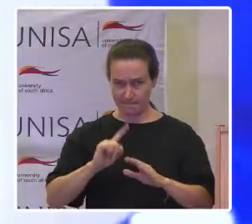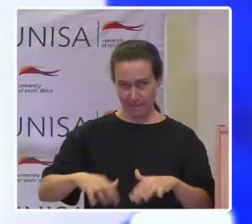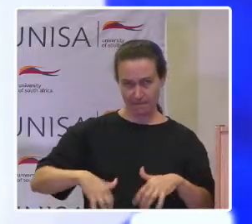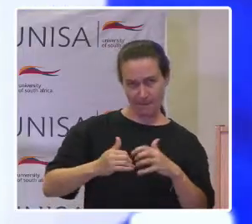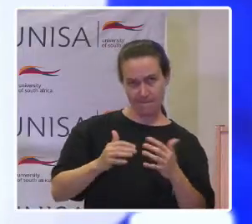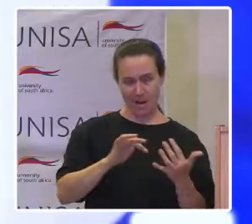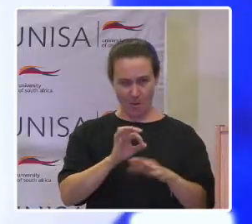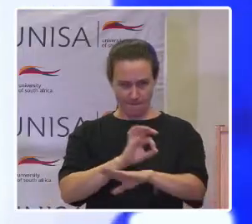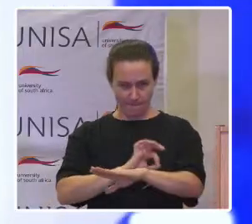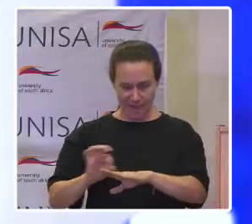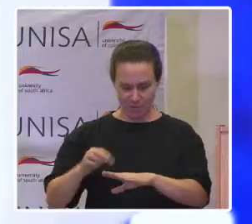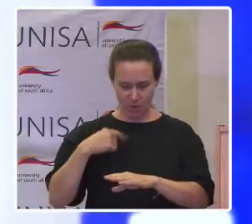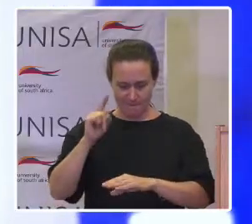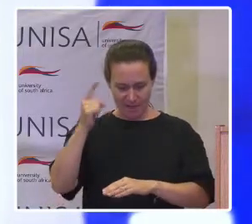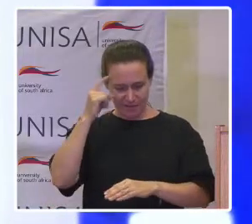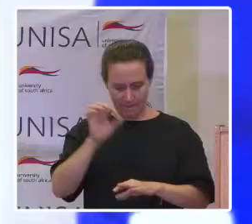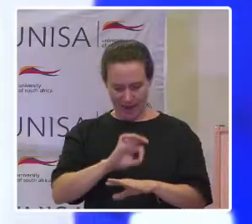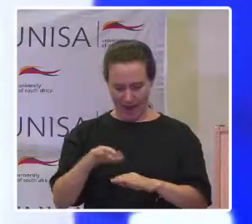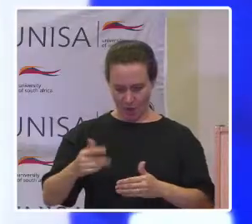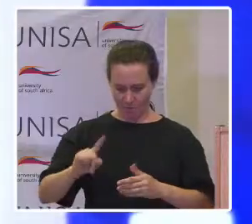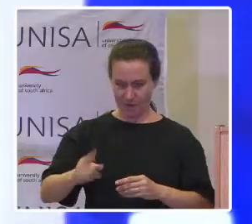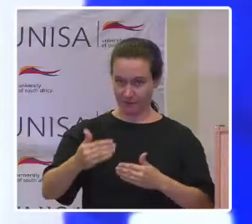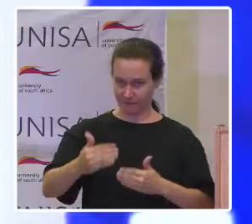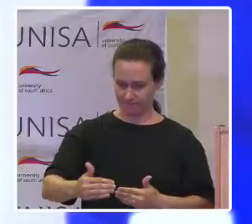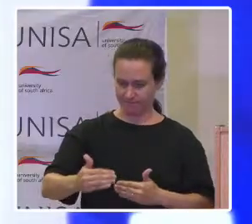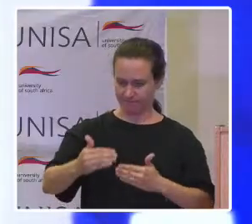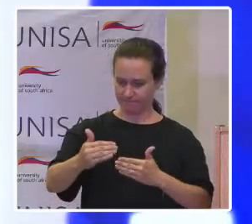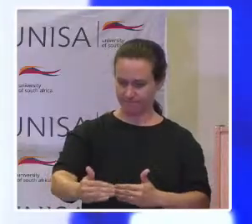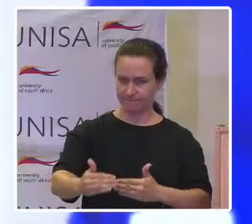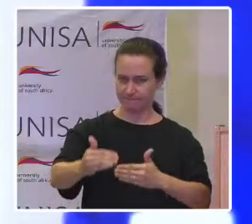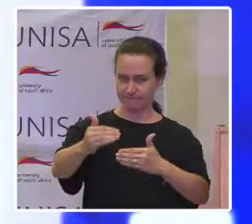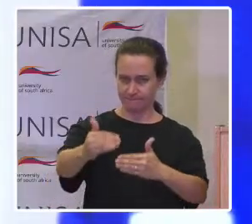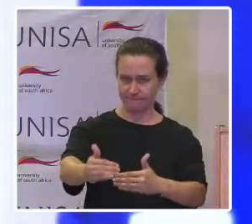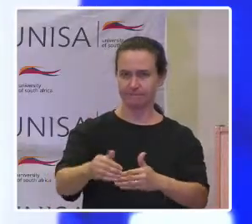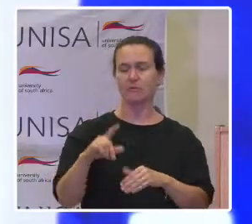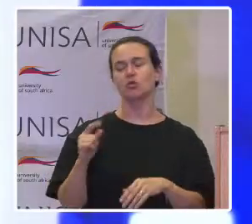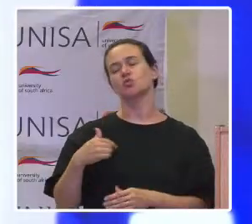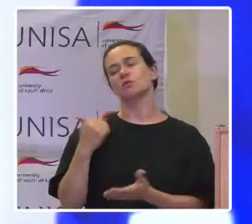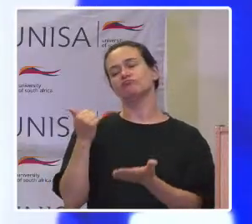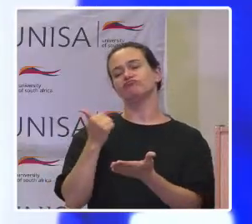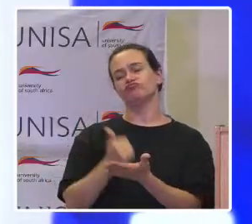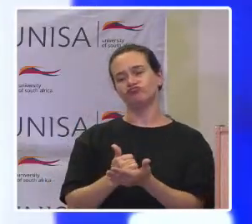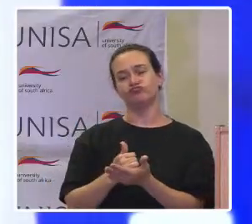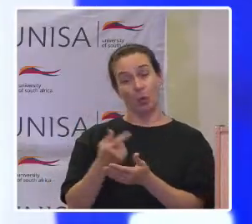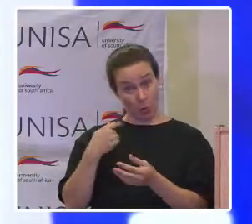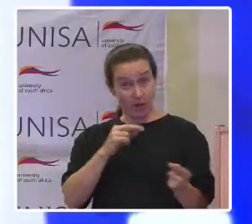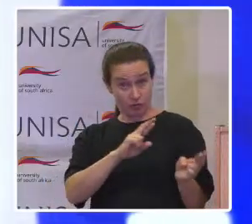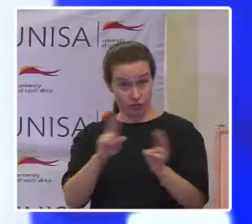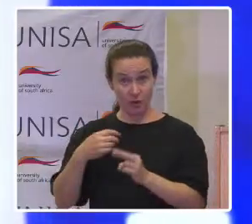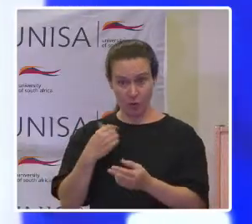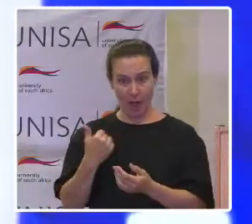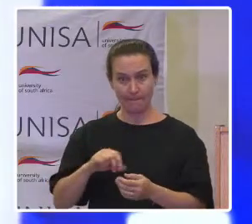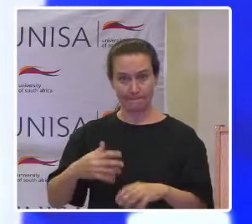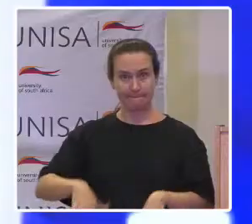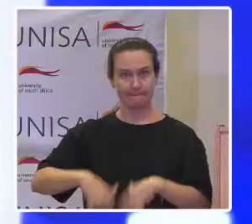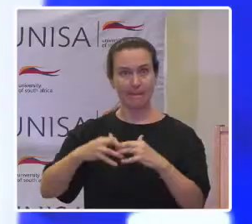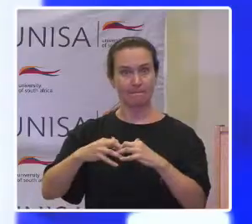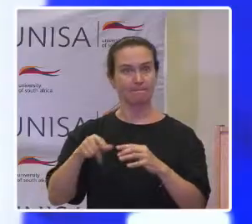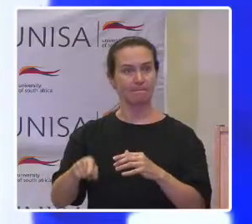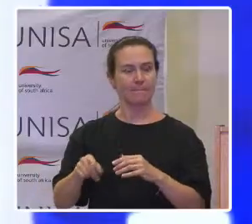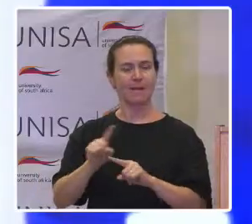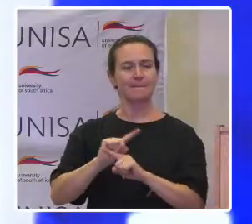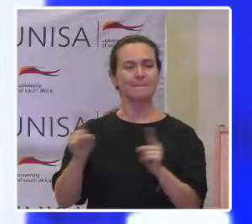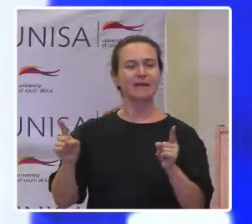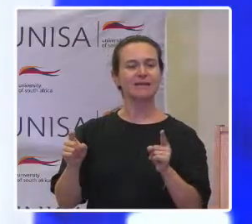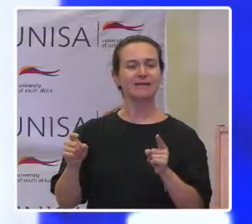approach. Because even from a South African perspective, we are SATAM compliant, which means that we are ready to implement SATAM, yet we are